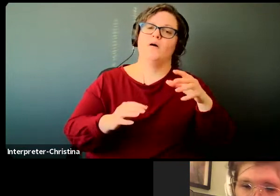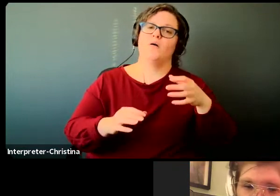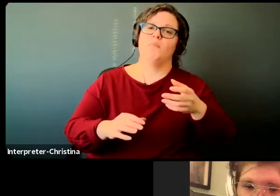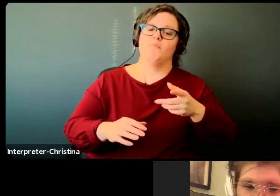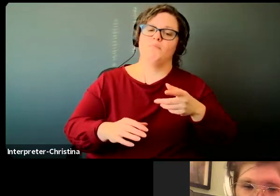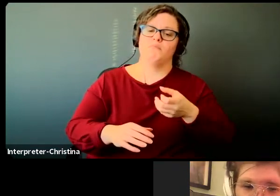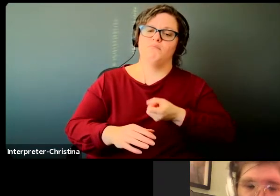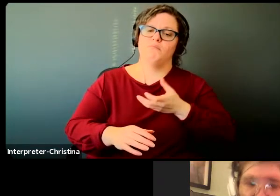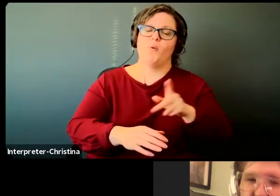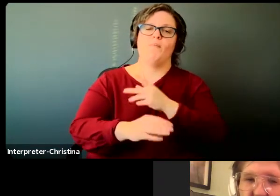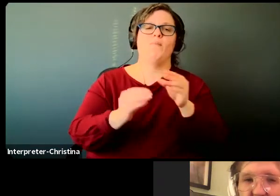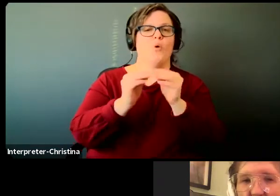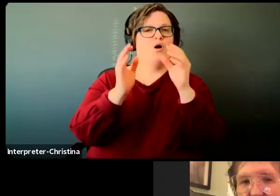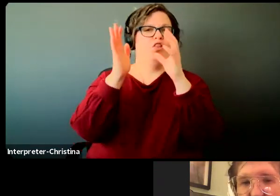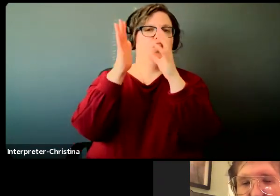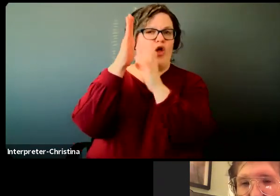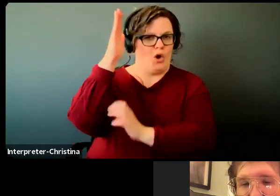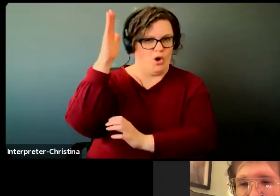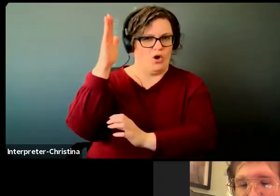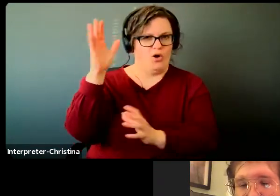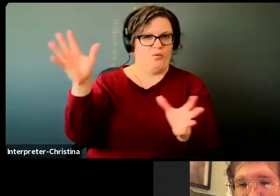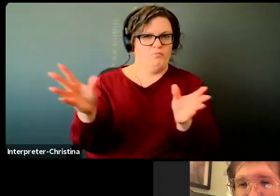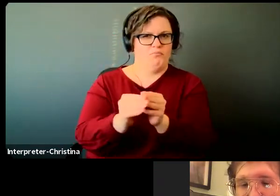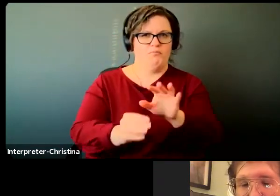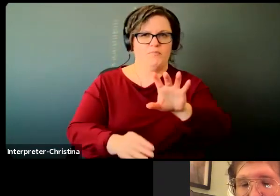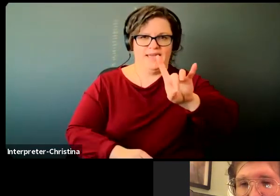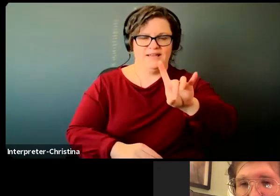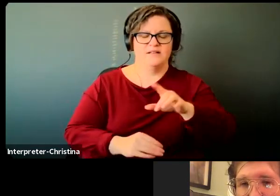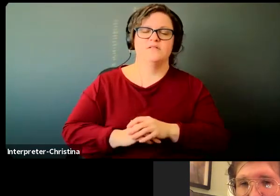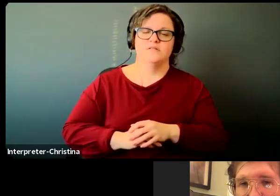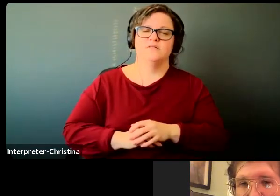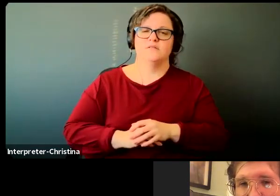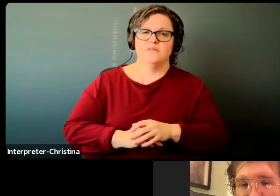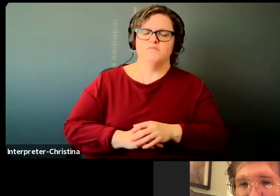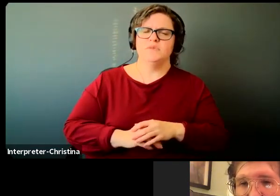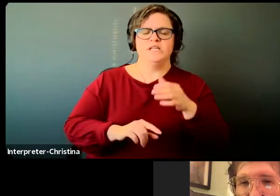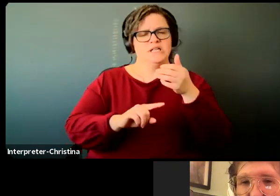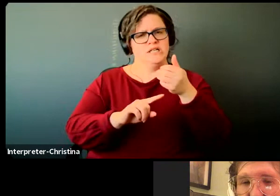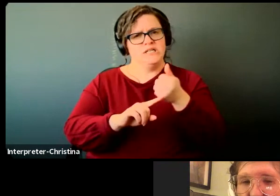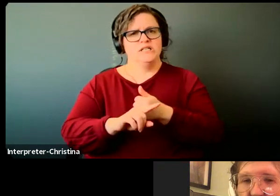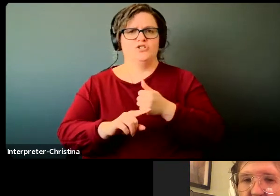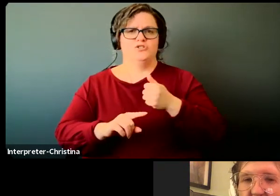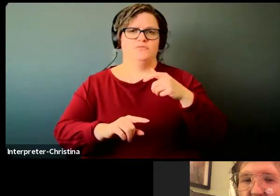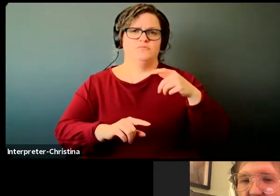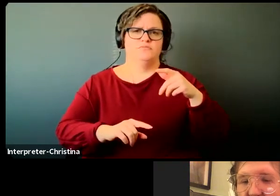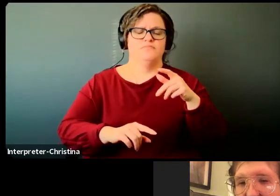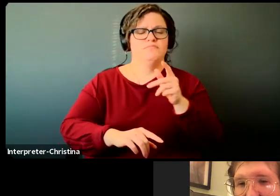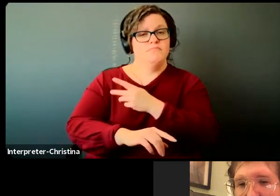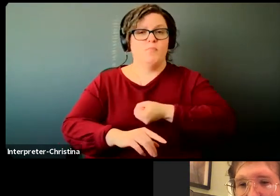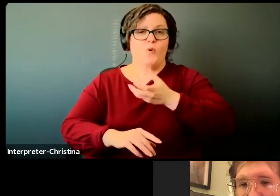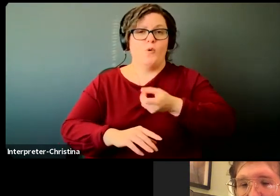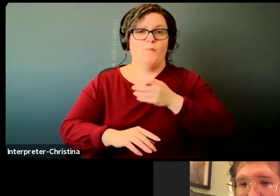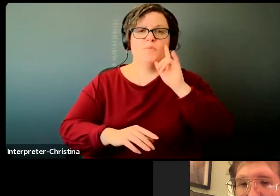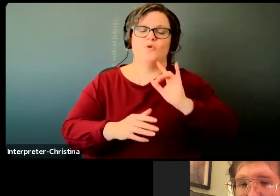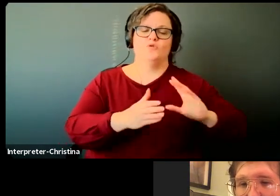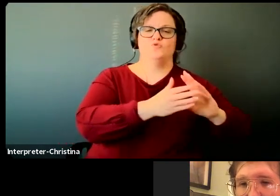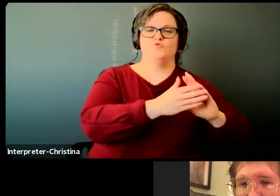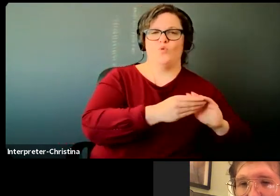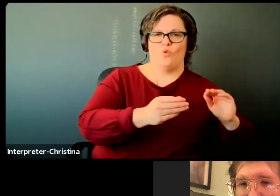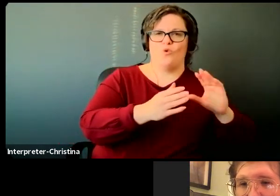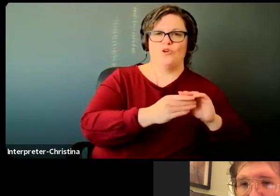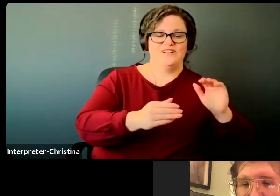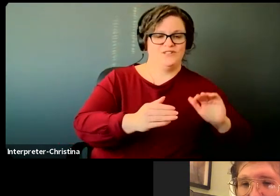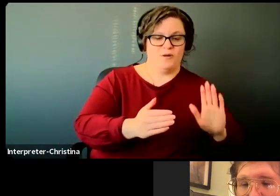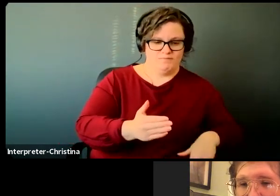a story. And it's the story that starts with the birth of this child on the island. And it's the story